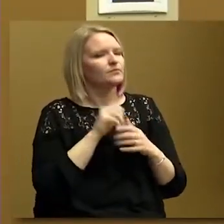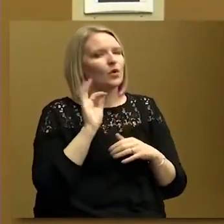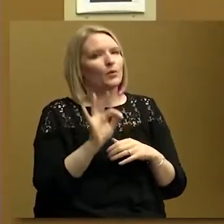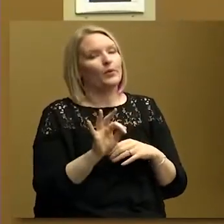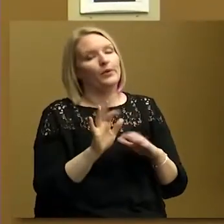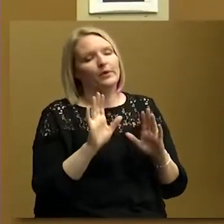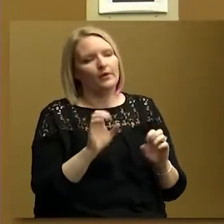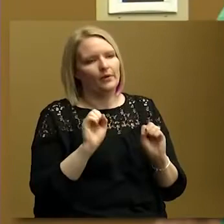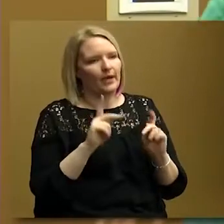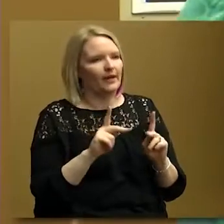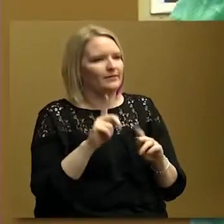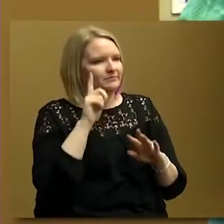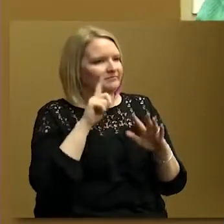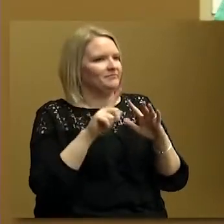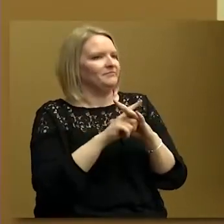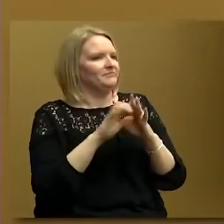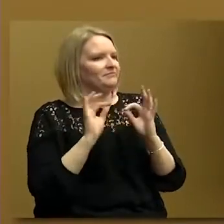that back.